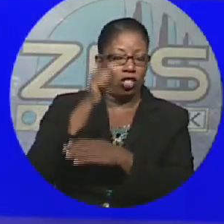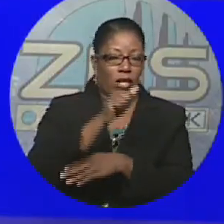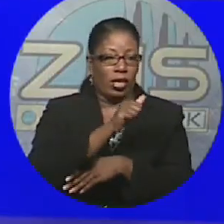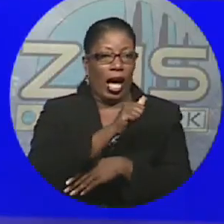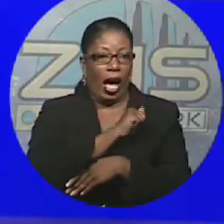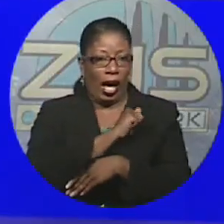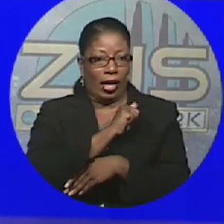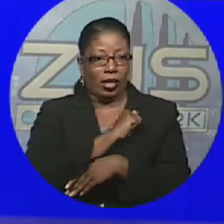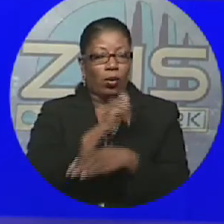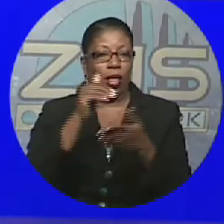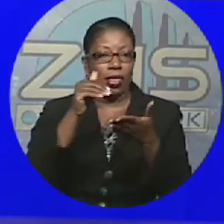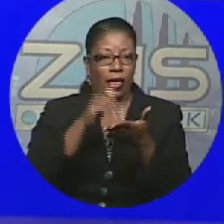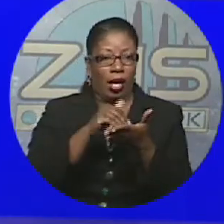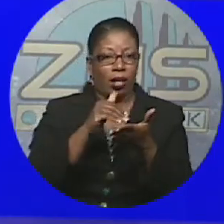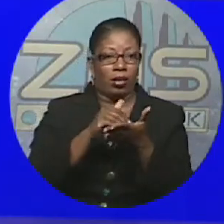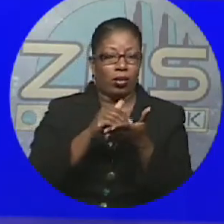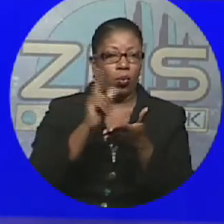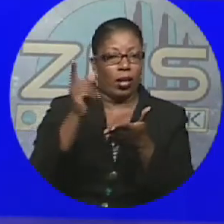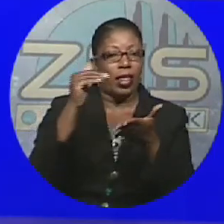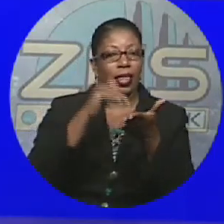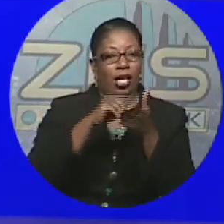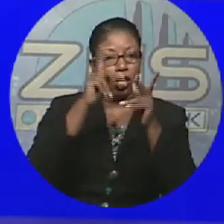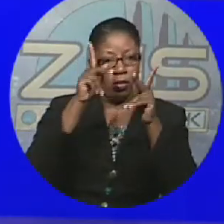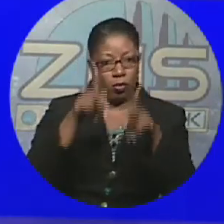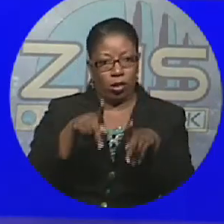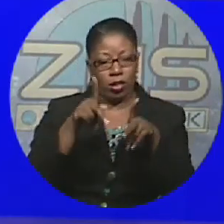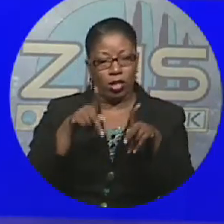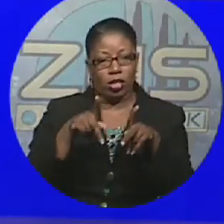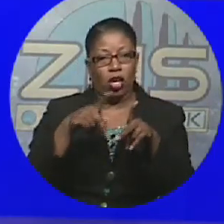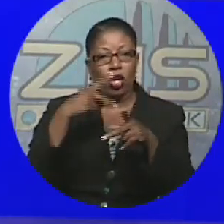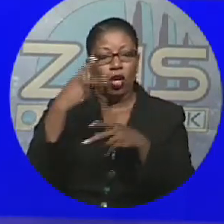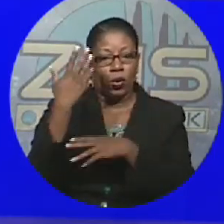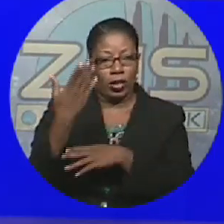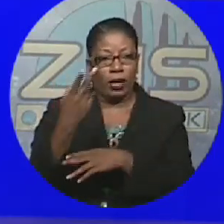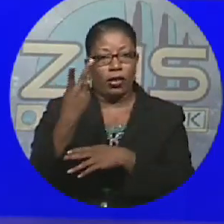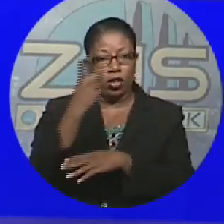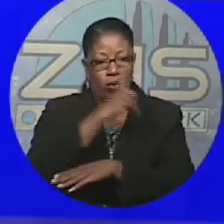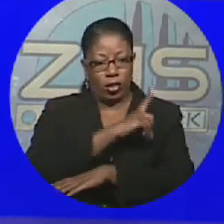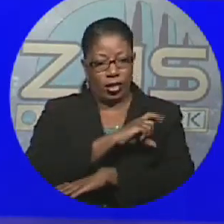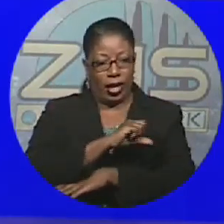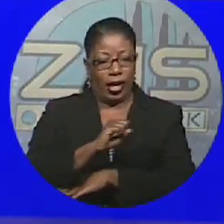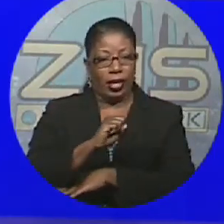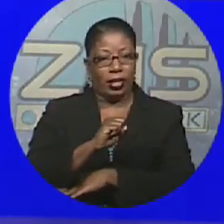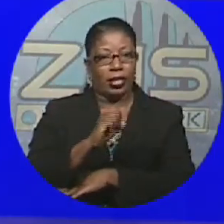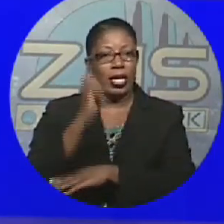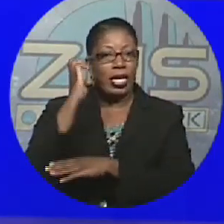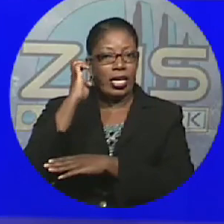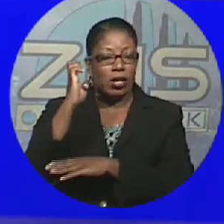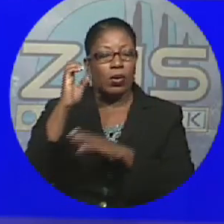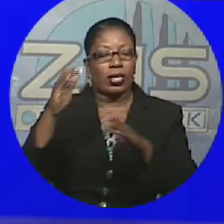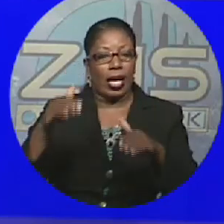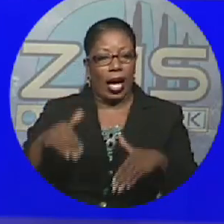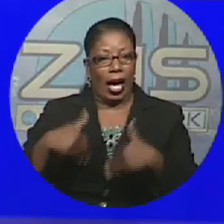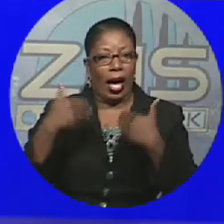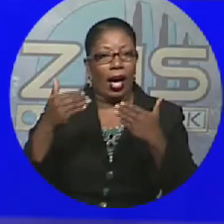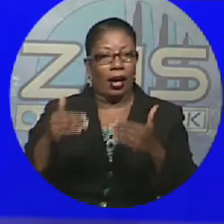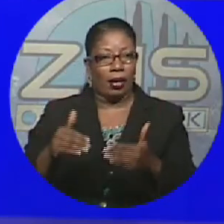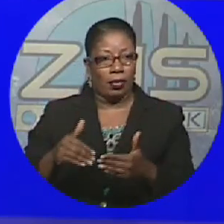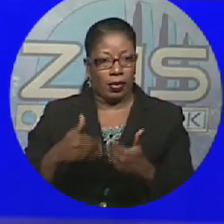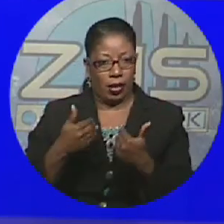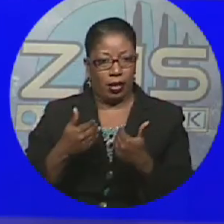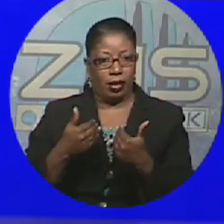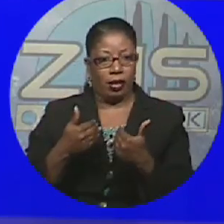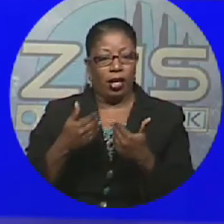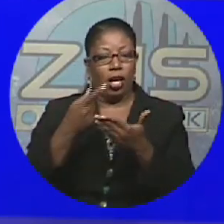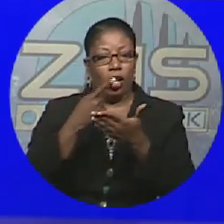the thousands of Bahamians in attendance on both days of the relays. And while he was impressed with what took place, he thinks even more needs to be done in order for